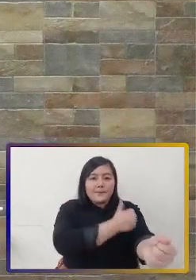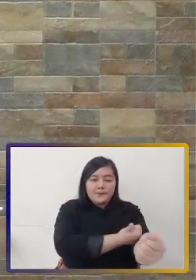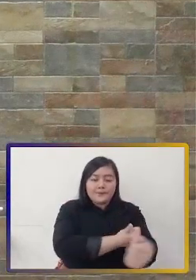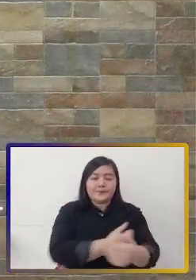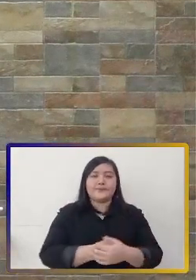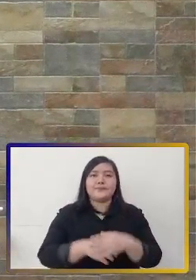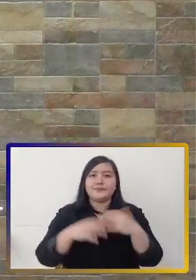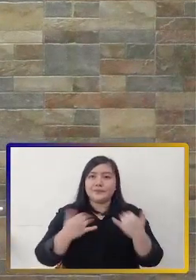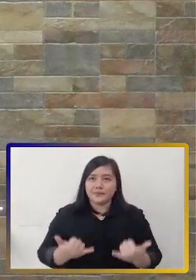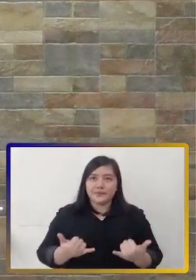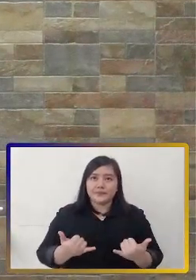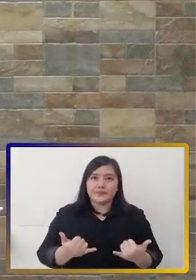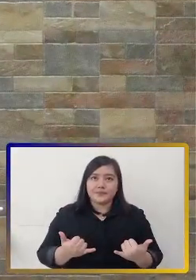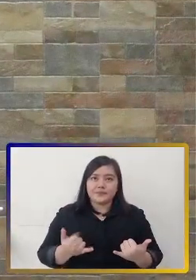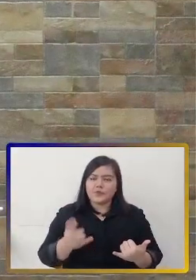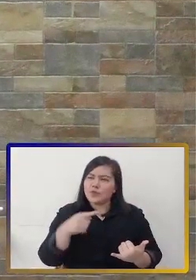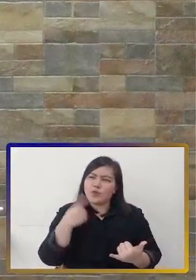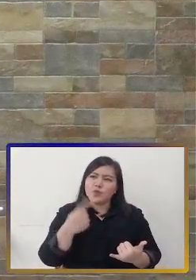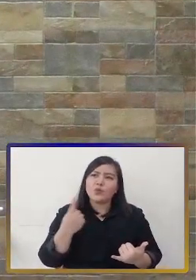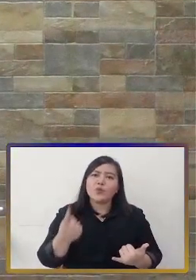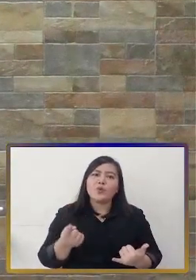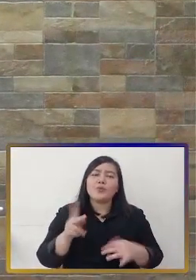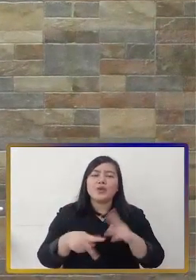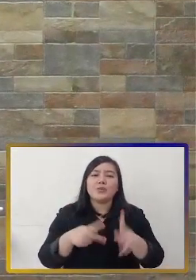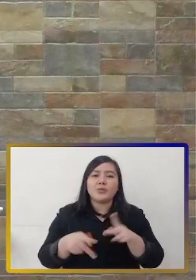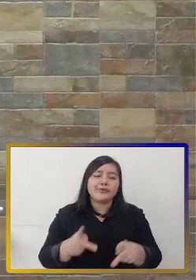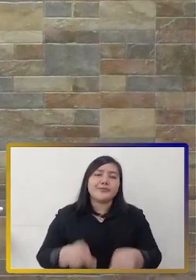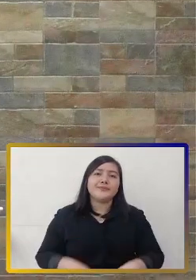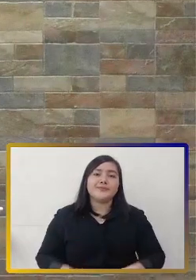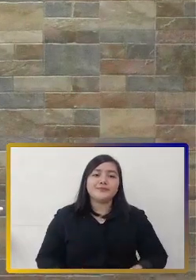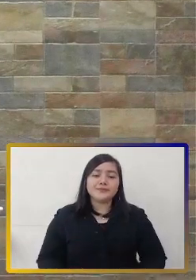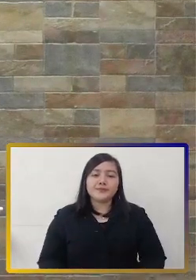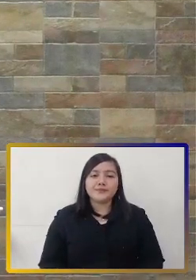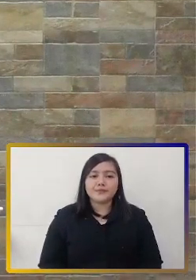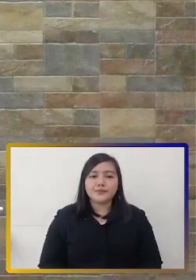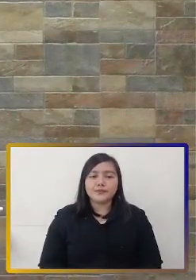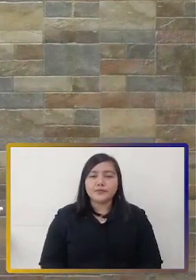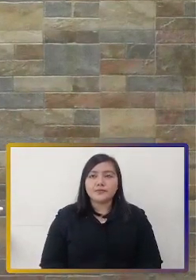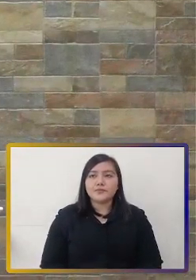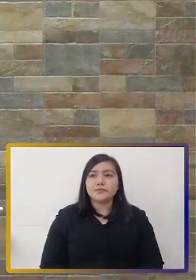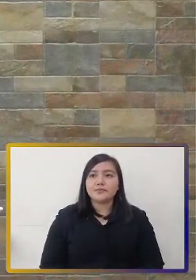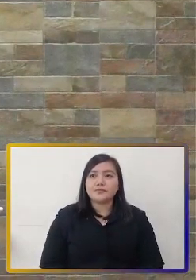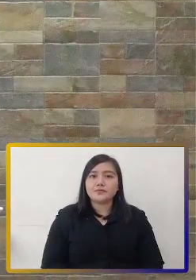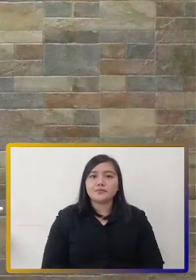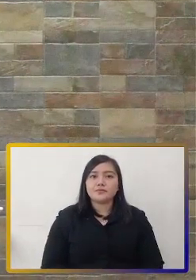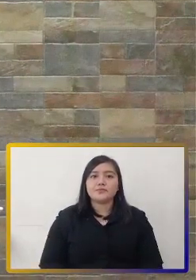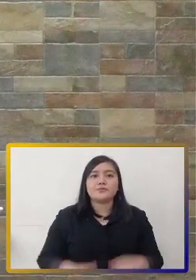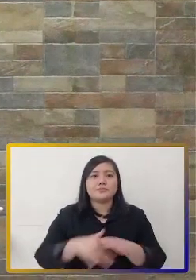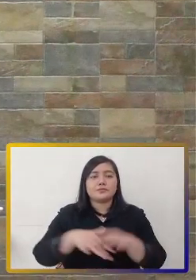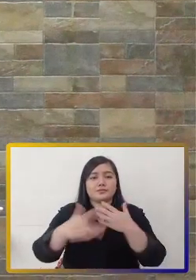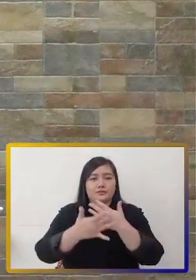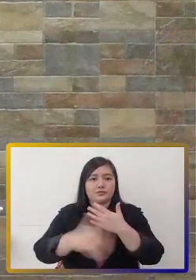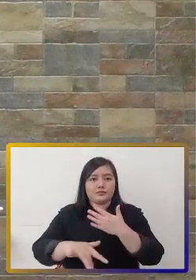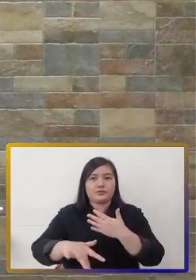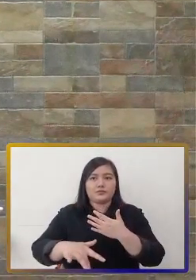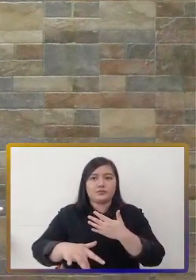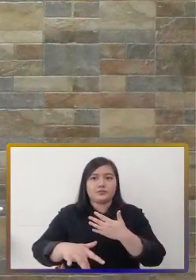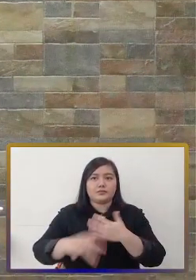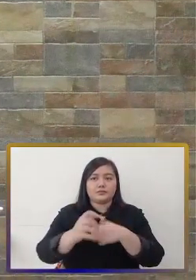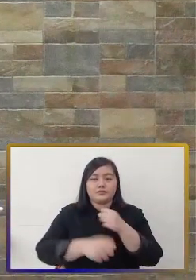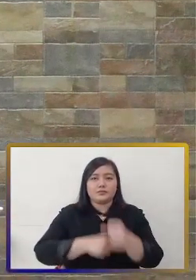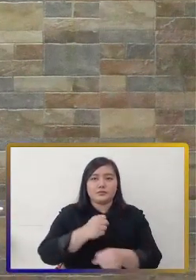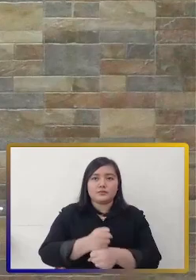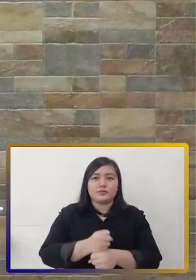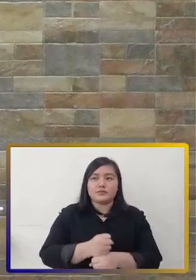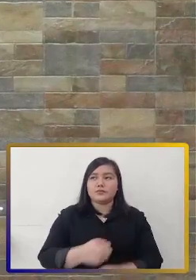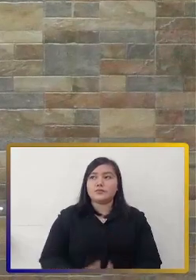Alright? In the early century, mga kapatid, yung mga prominent leaders ay tinatawag po sila as